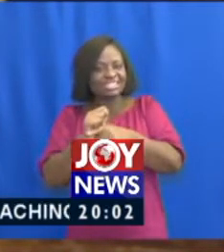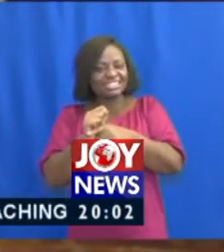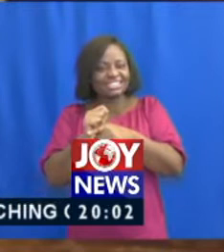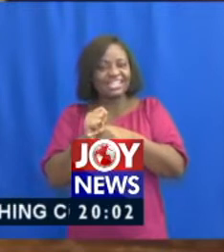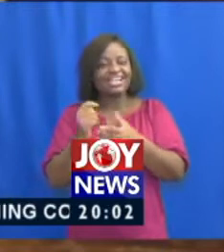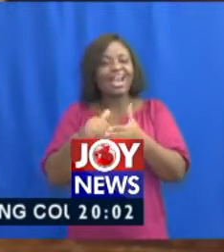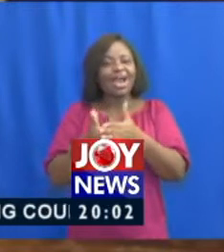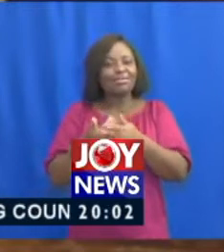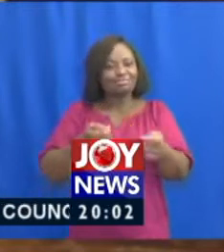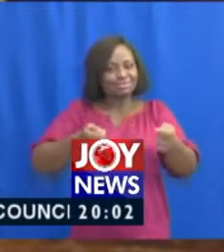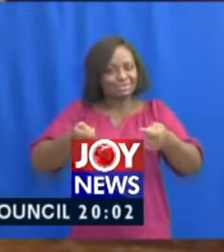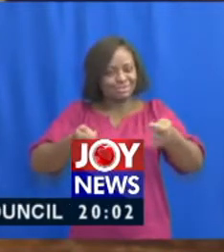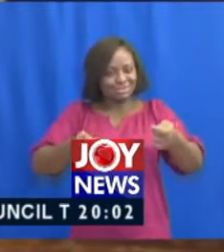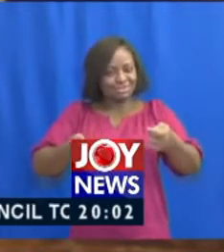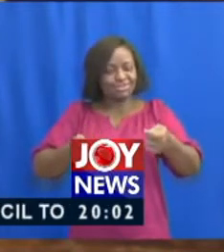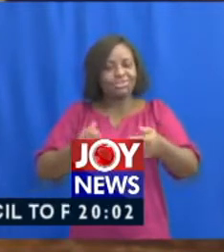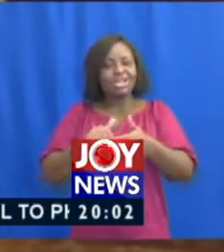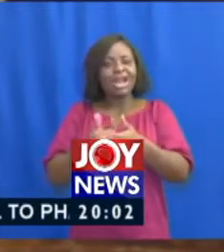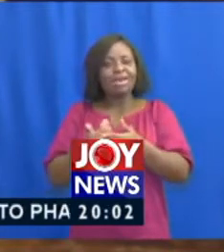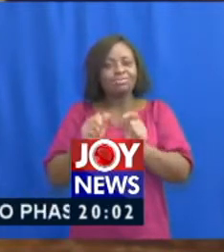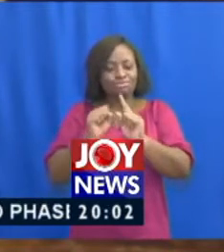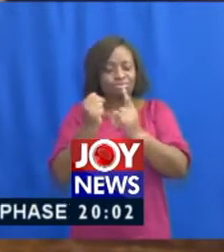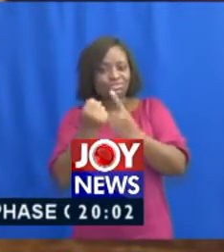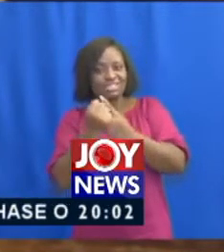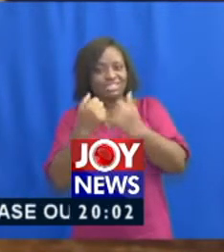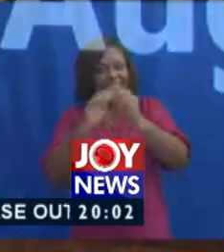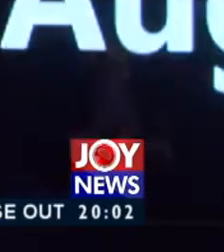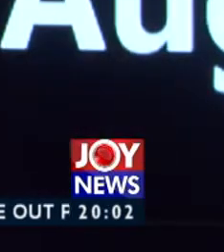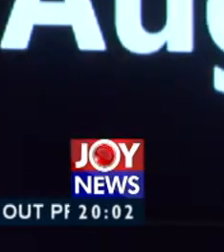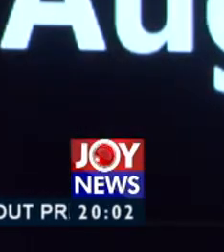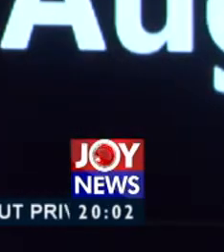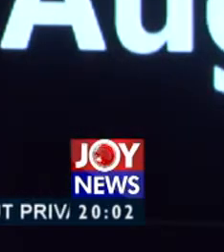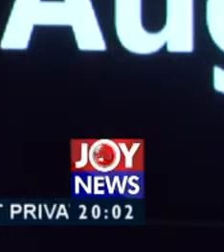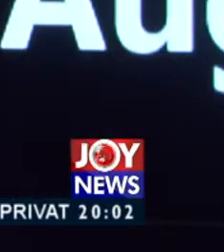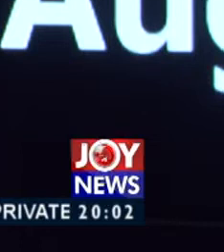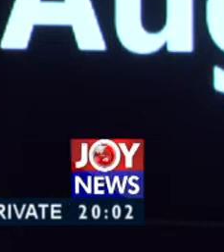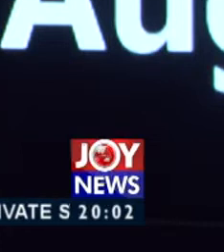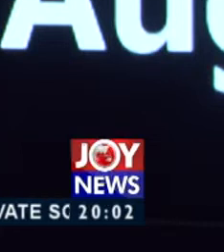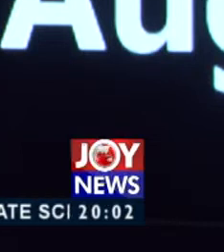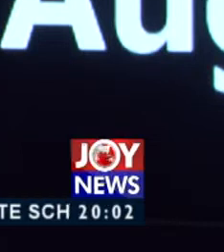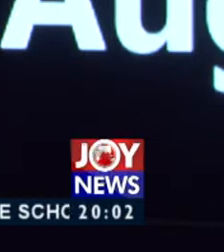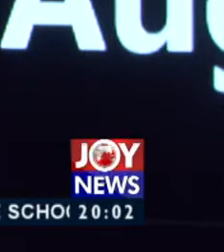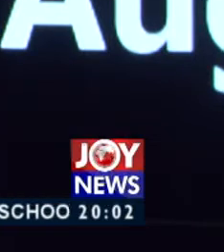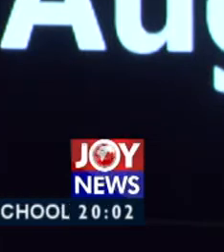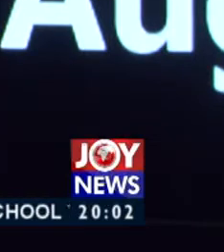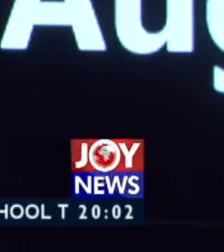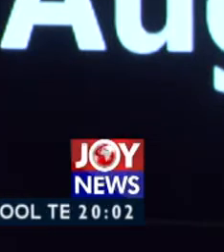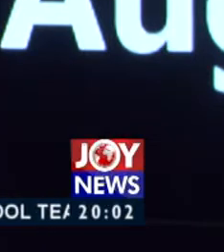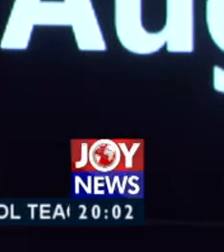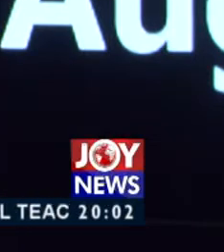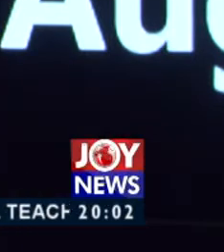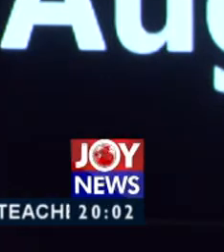Response. My sincere apologies. They are trying to